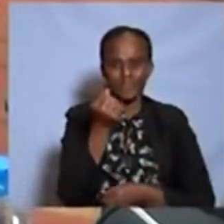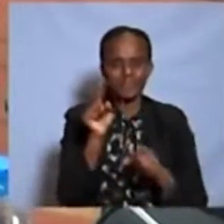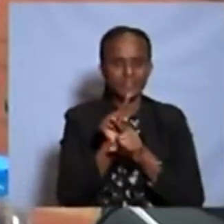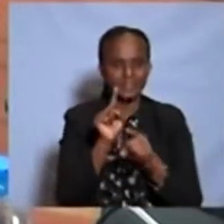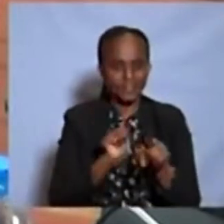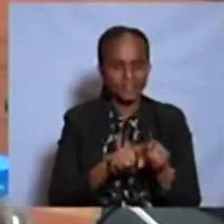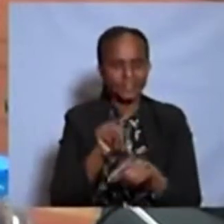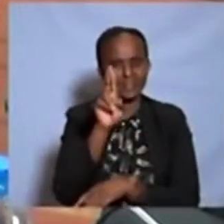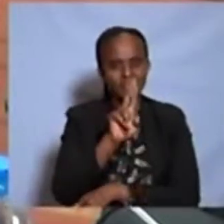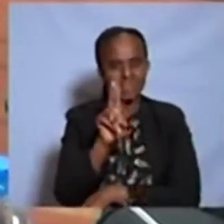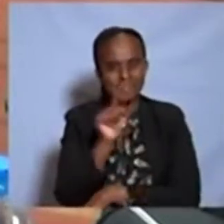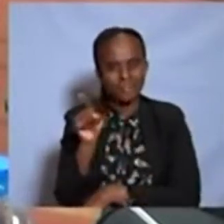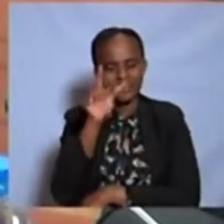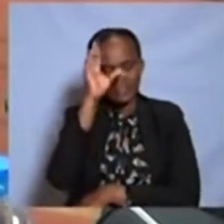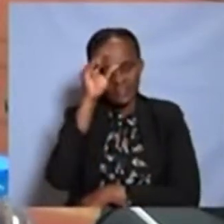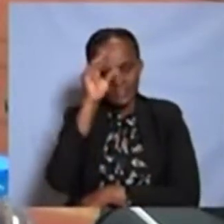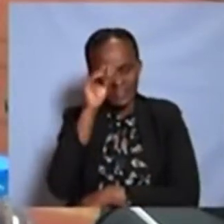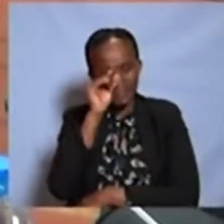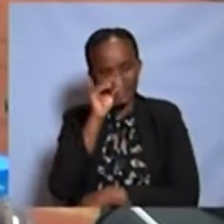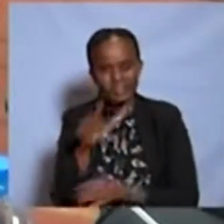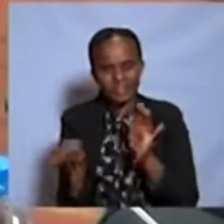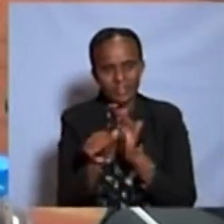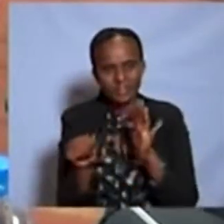an scapegoat?